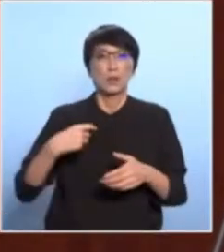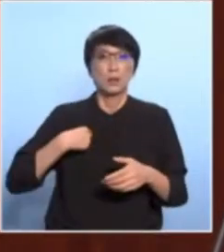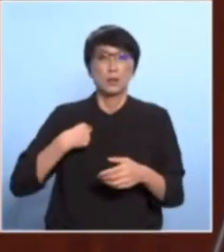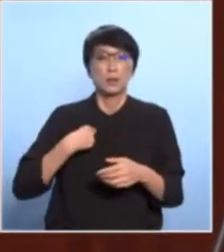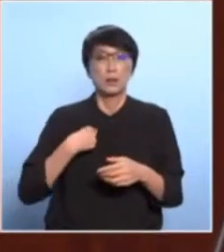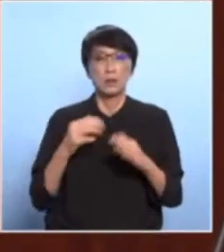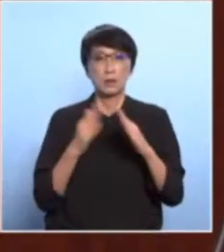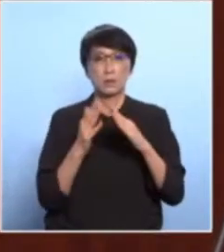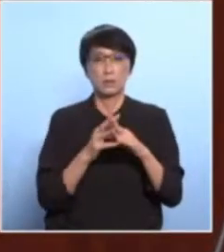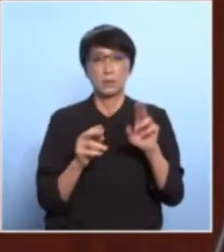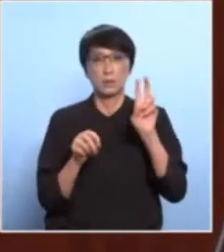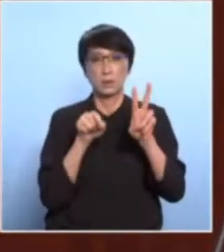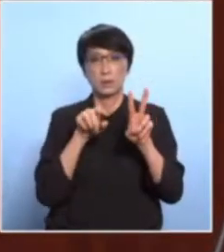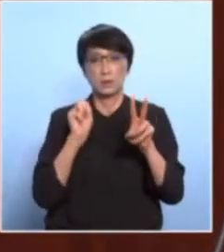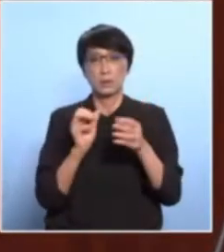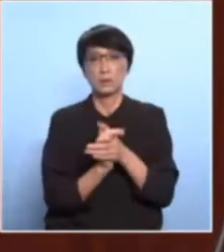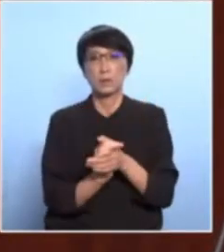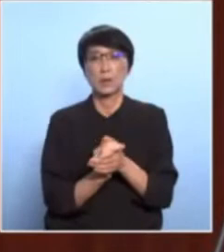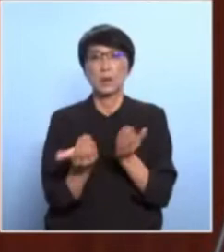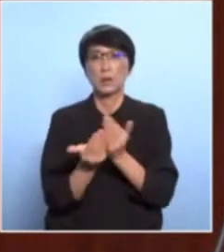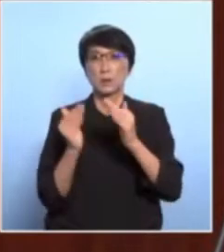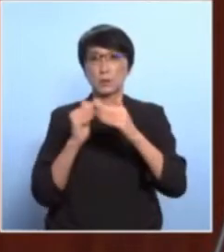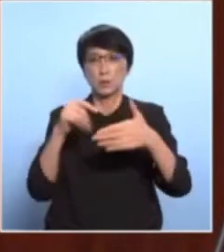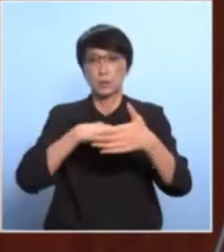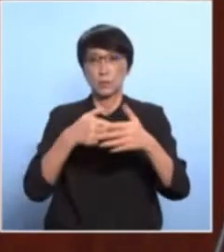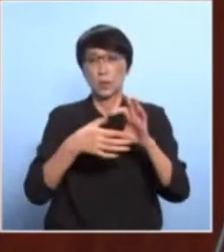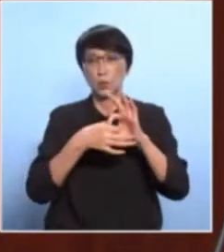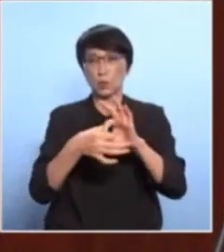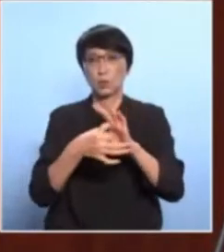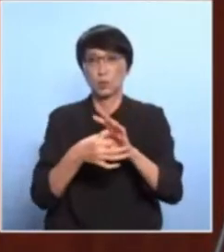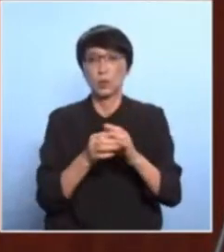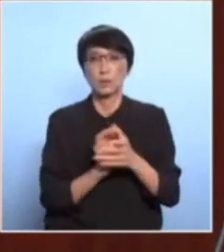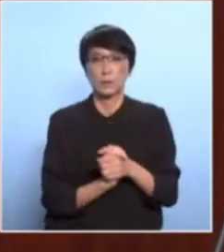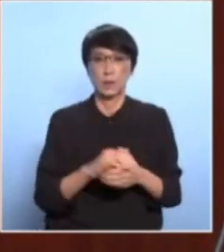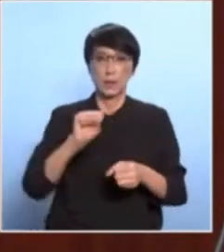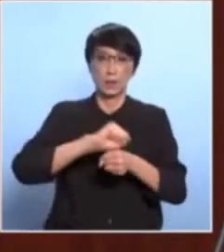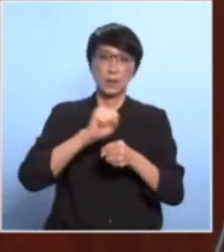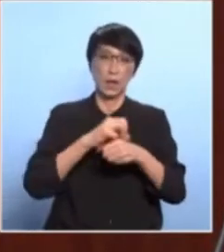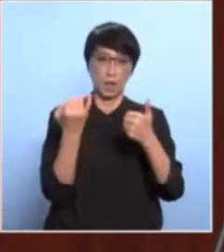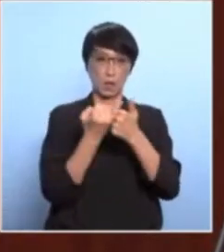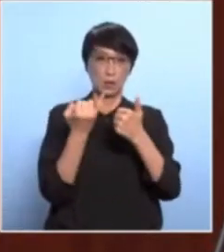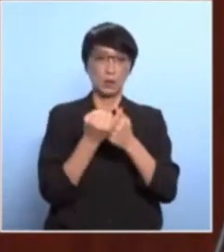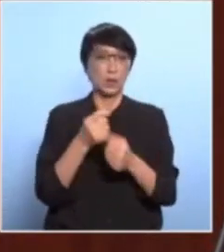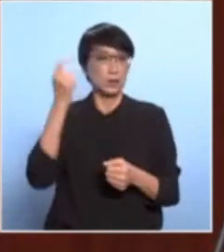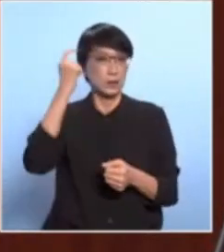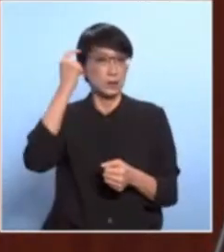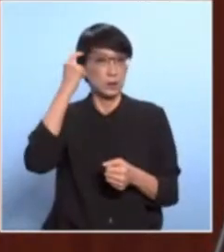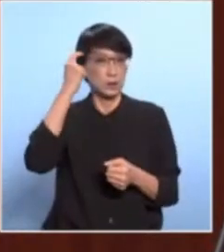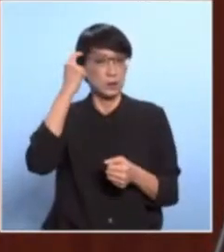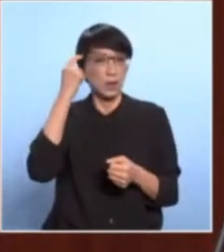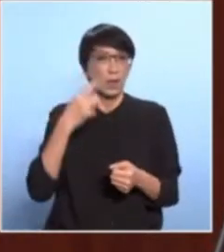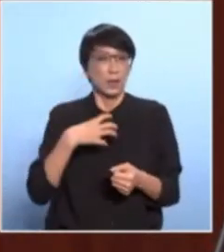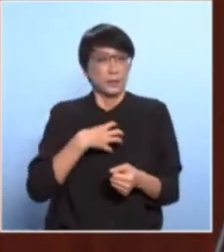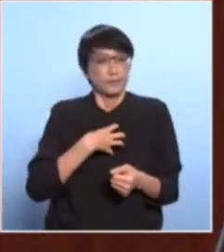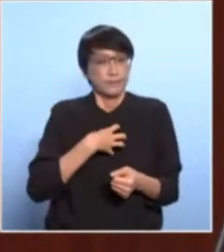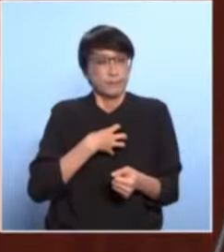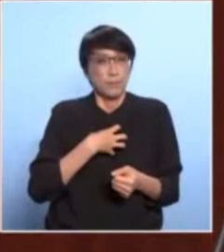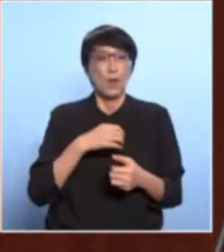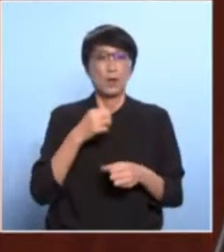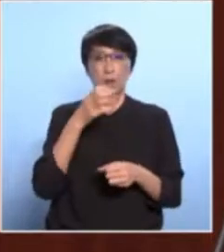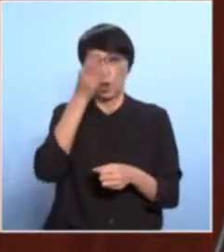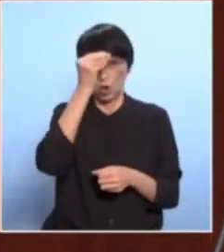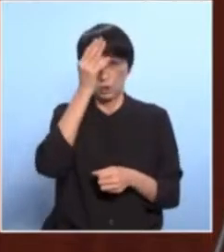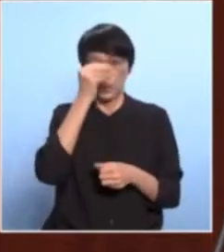Love Our Home, Treasure Our Country 2.0 series of inter-school national education activities to enrich students' cognitive,